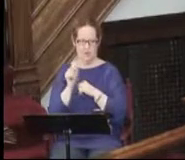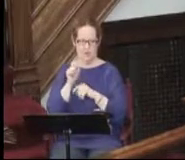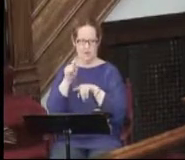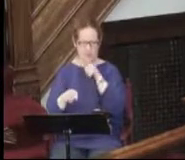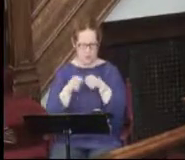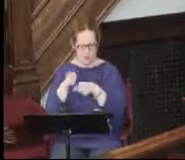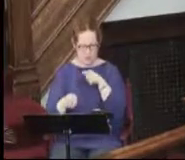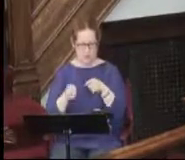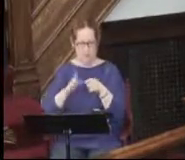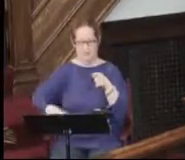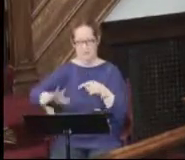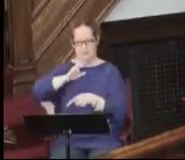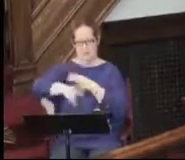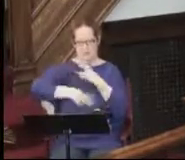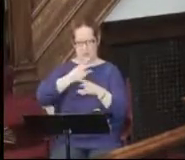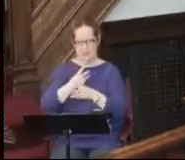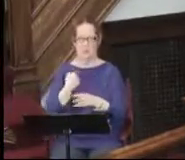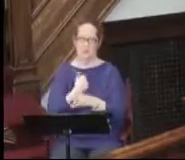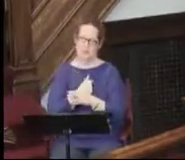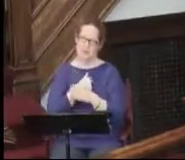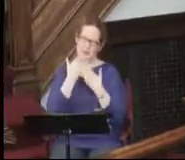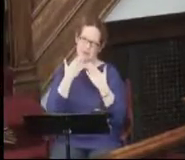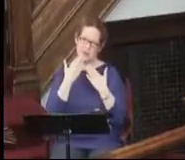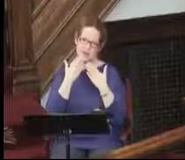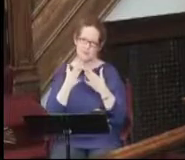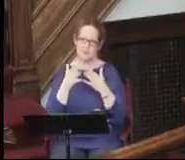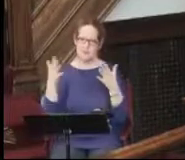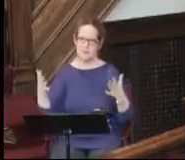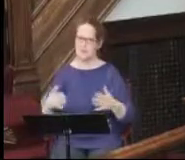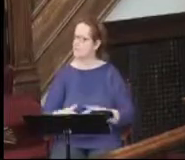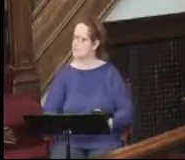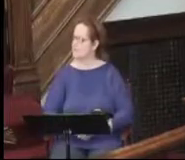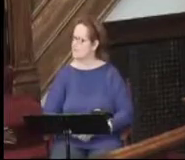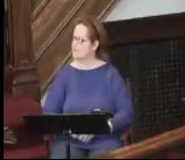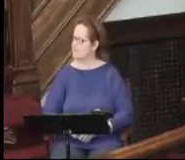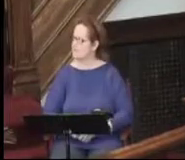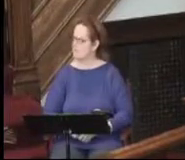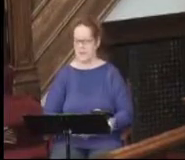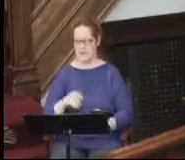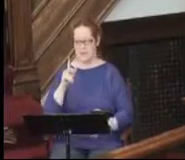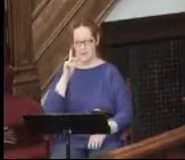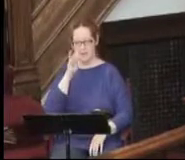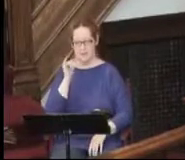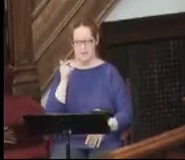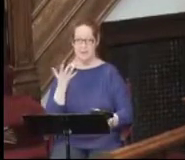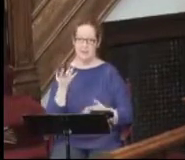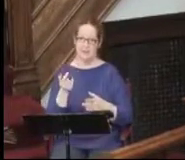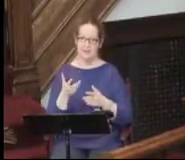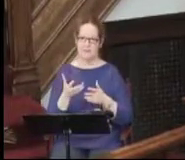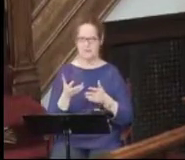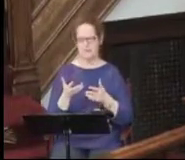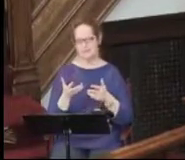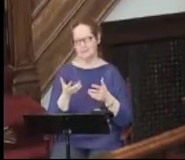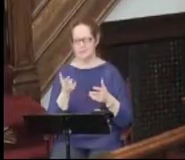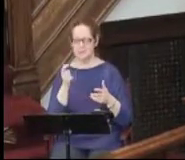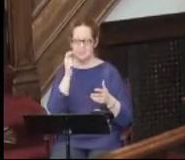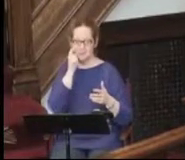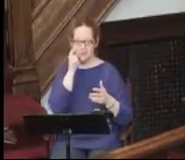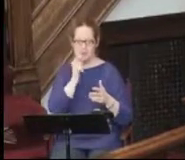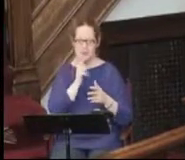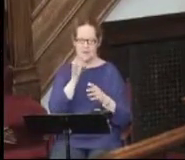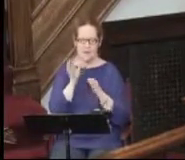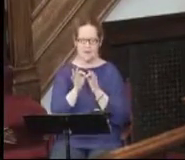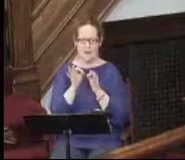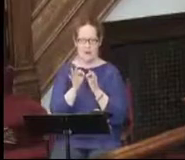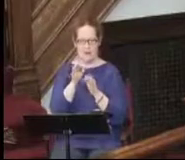persecution around the world, we really, really thank you. It seems a bit crude almost to assign a monetary